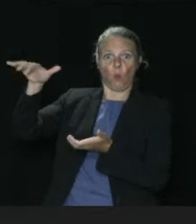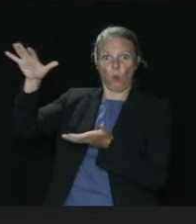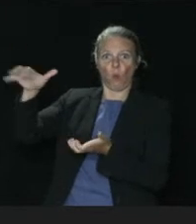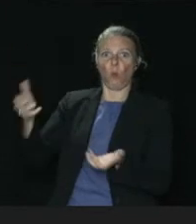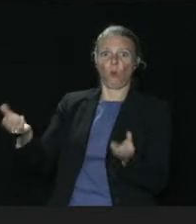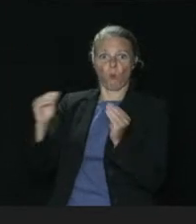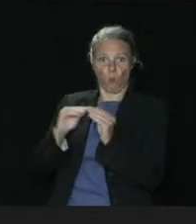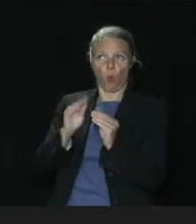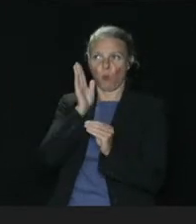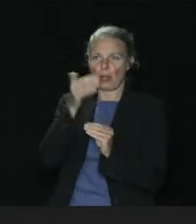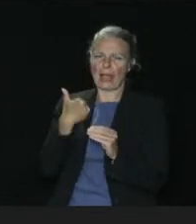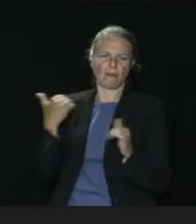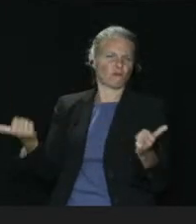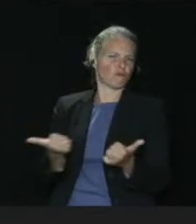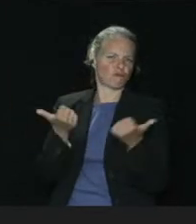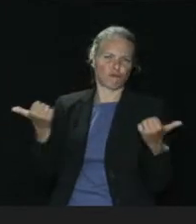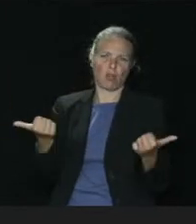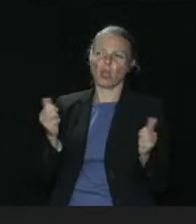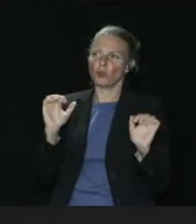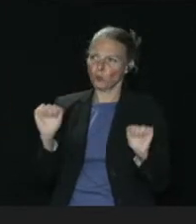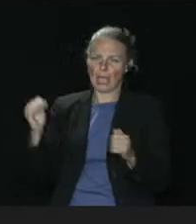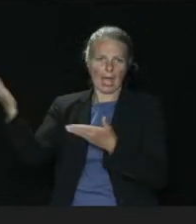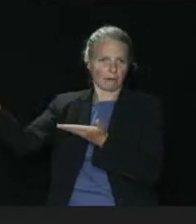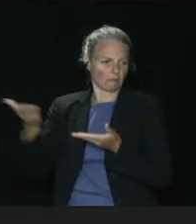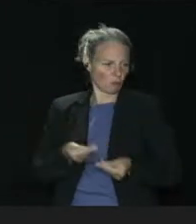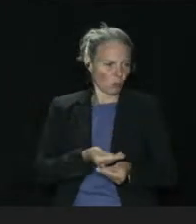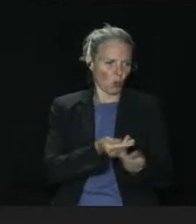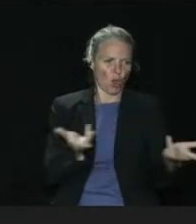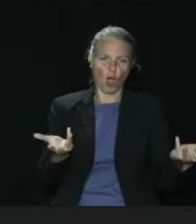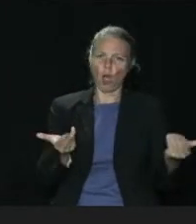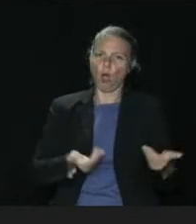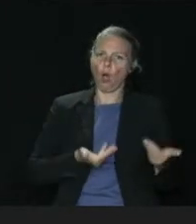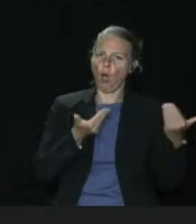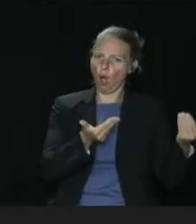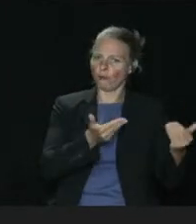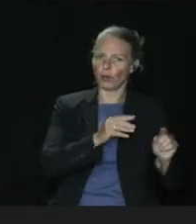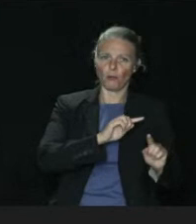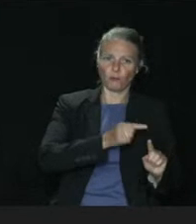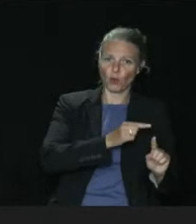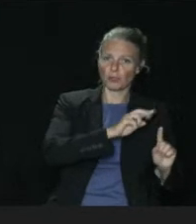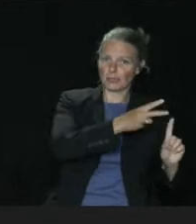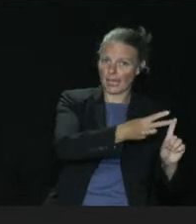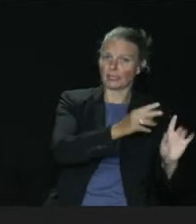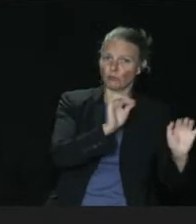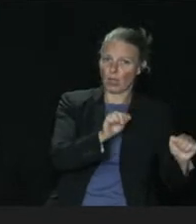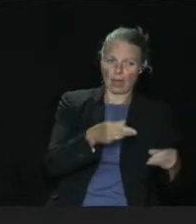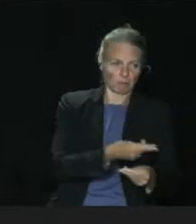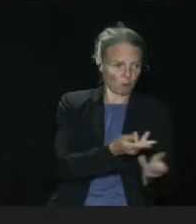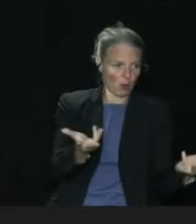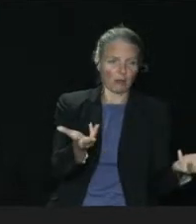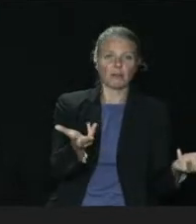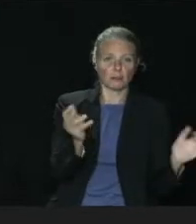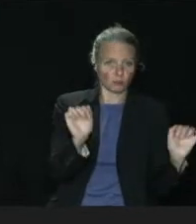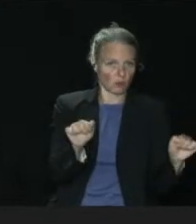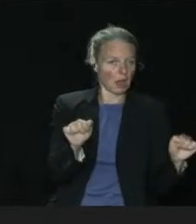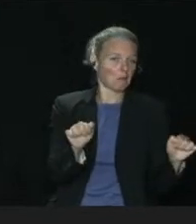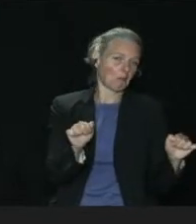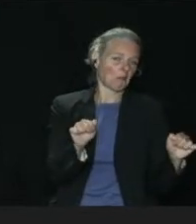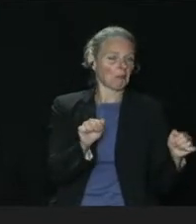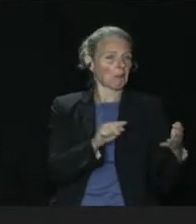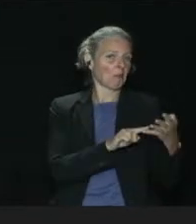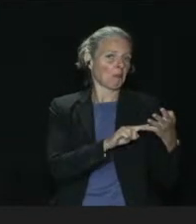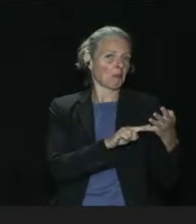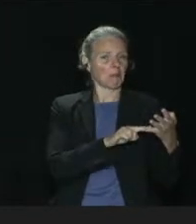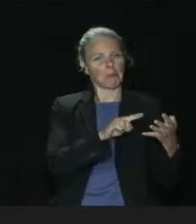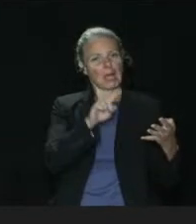able to offer the 2 doses of vaccine to every Canadian that's eligible for vaccines. And I think certainly we're looking towards the end of the summer if